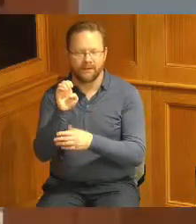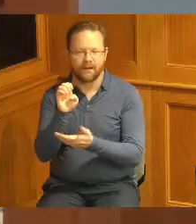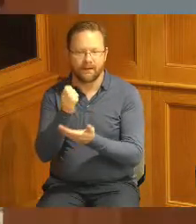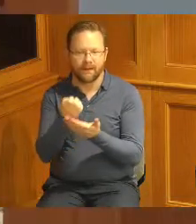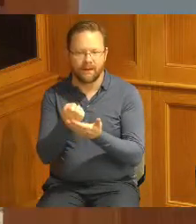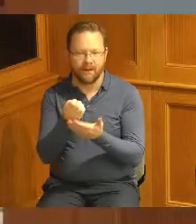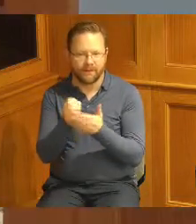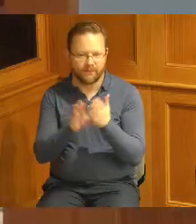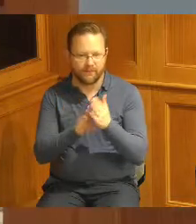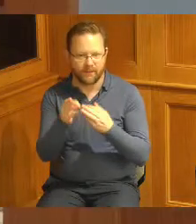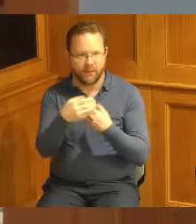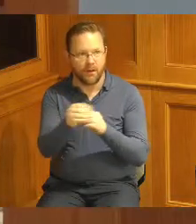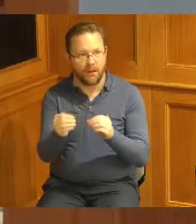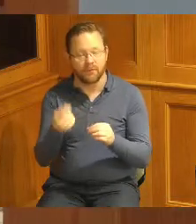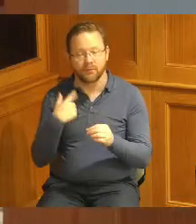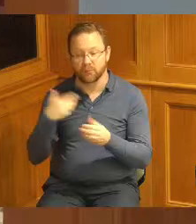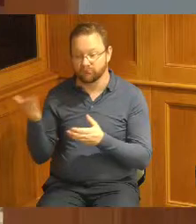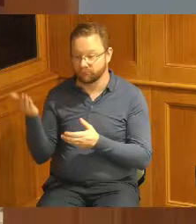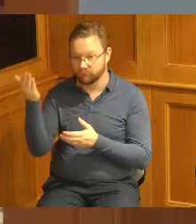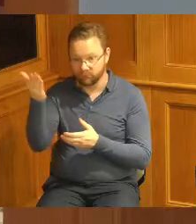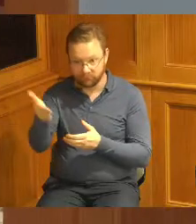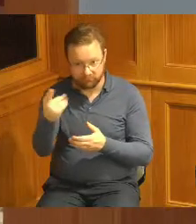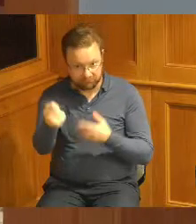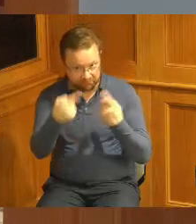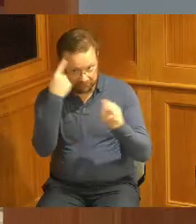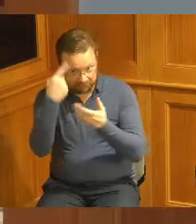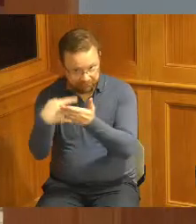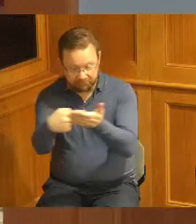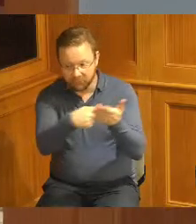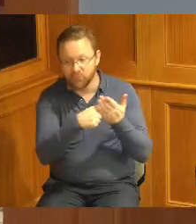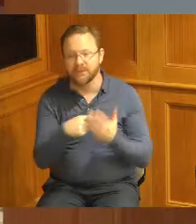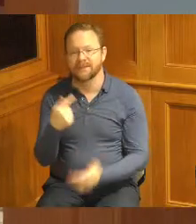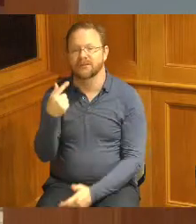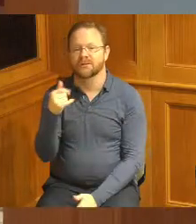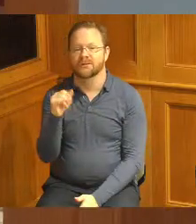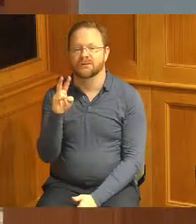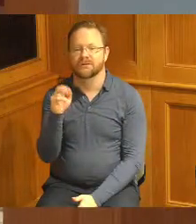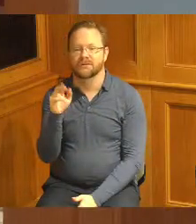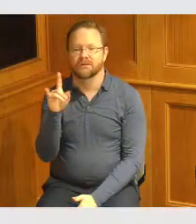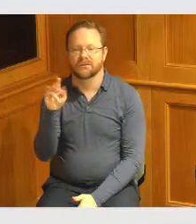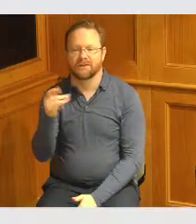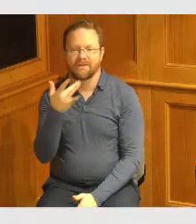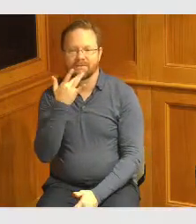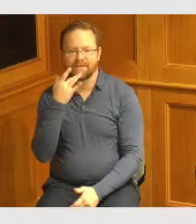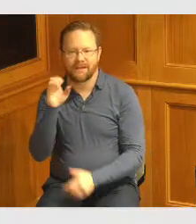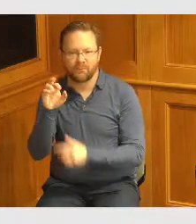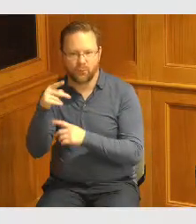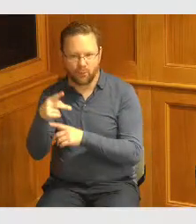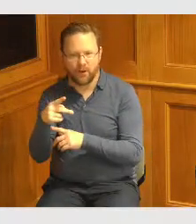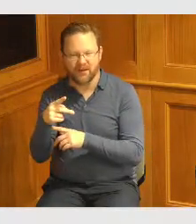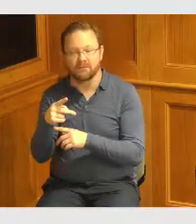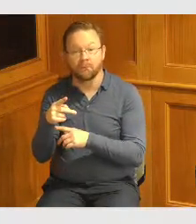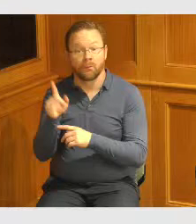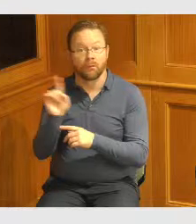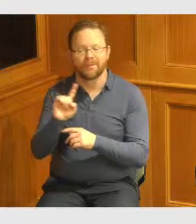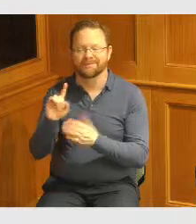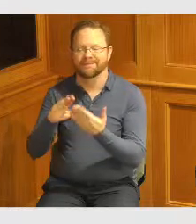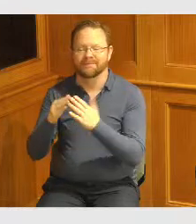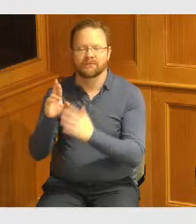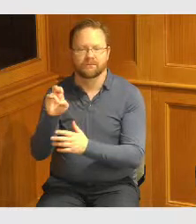your consideration an enterprise zone agreement with Givaudan Flavors Corporation in the City of Reading.